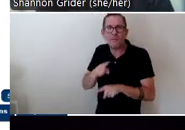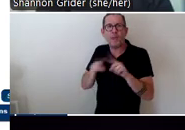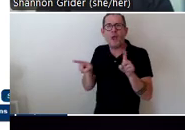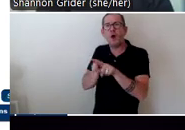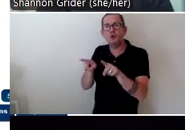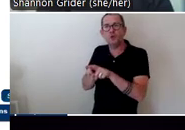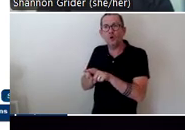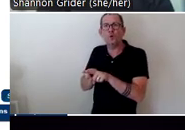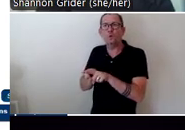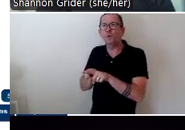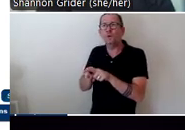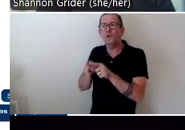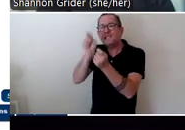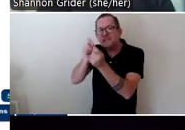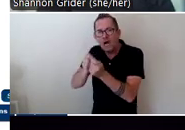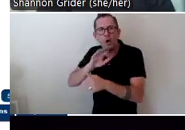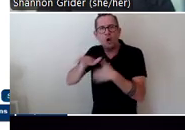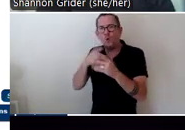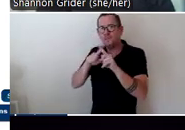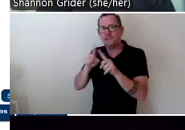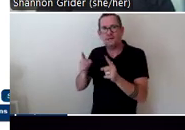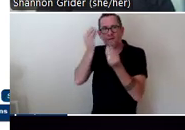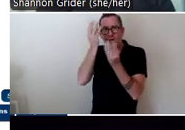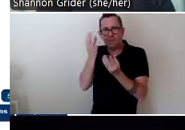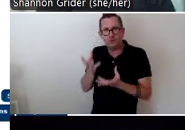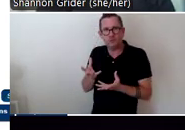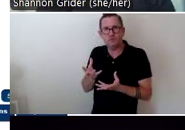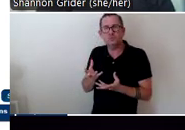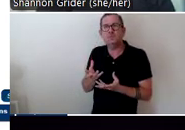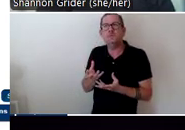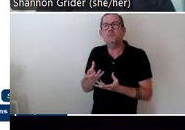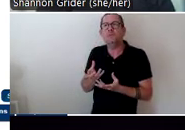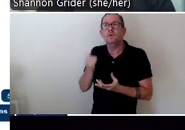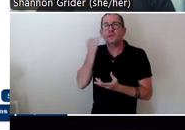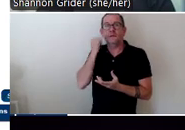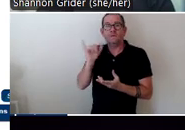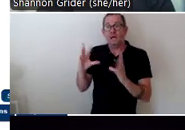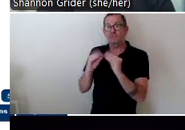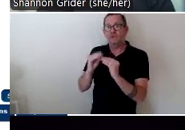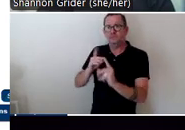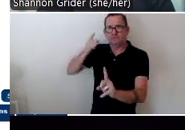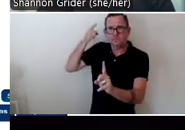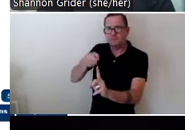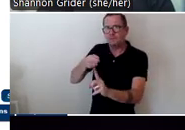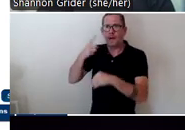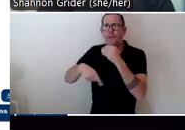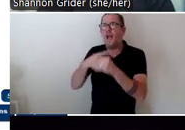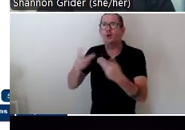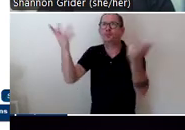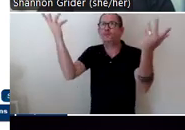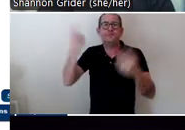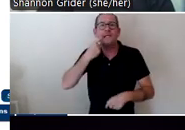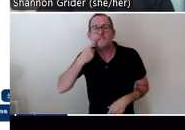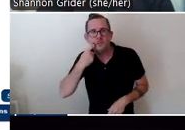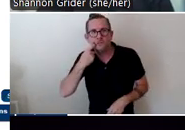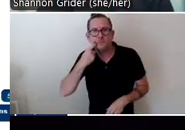like Anthony or something. Not only that, but they are also putting in any other information that they